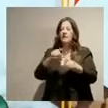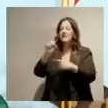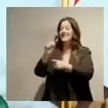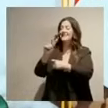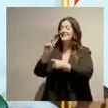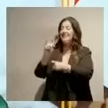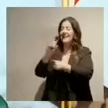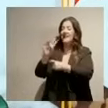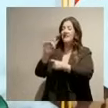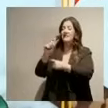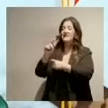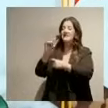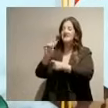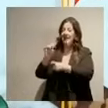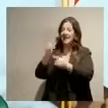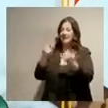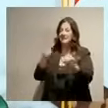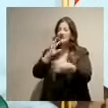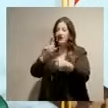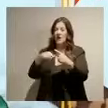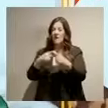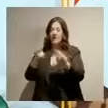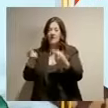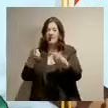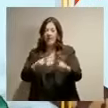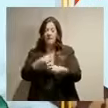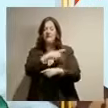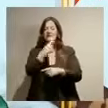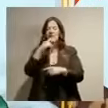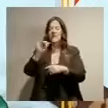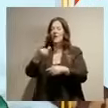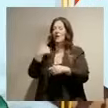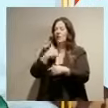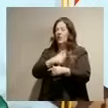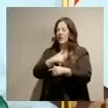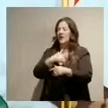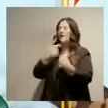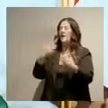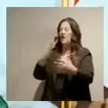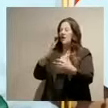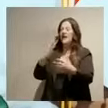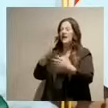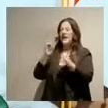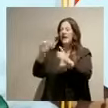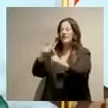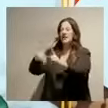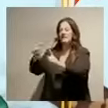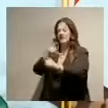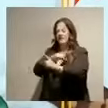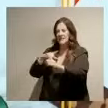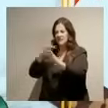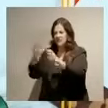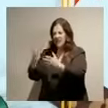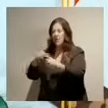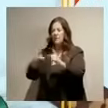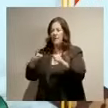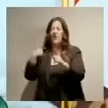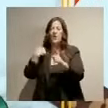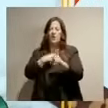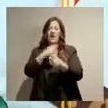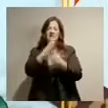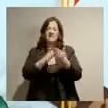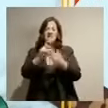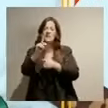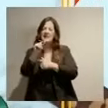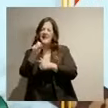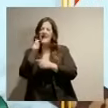finding the time and the space with the legislature. And we've met with legislative leaders on two occasions, and that we were running around with certain dates. So I'm glad